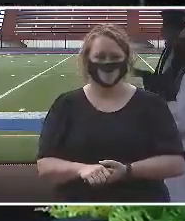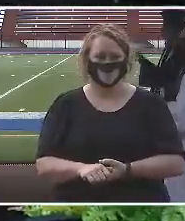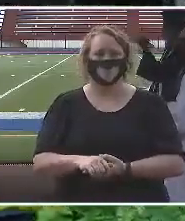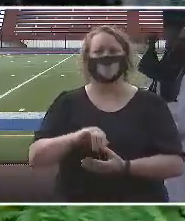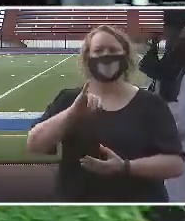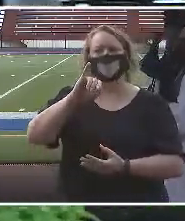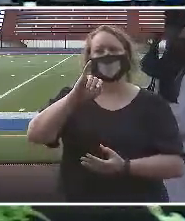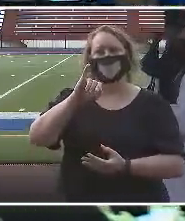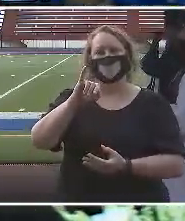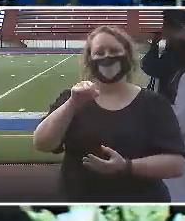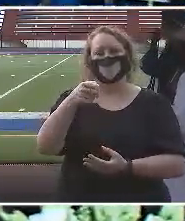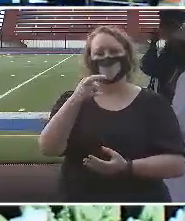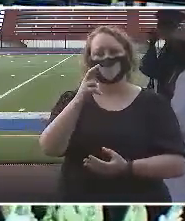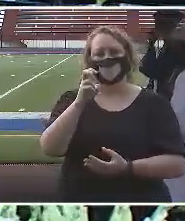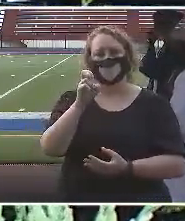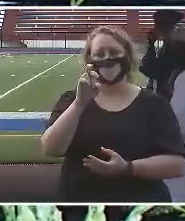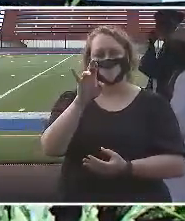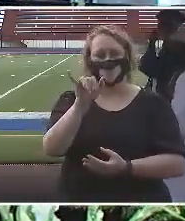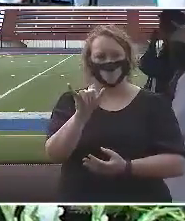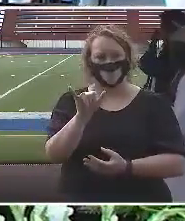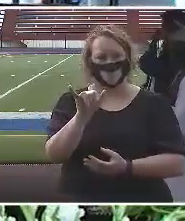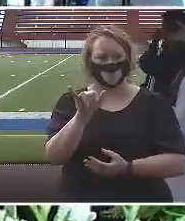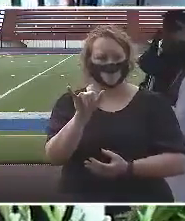Jerry Juarez Rascon.